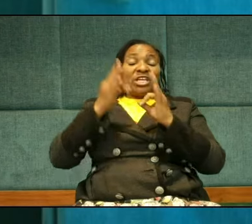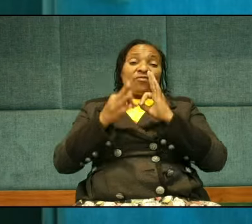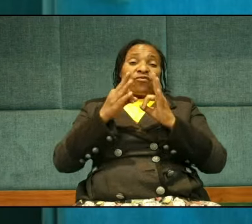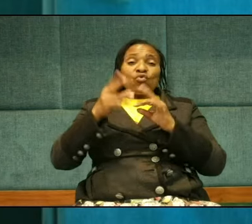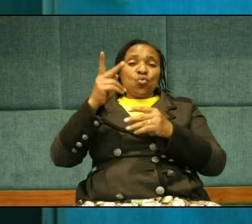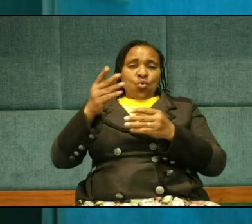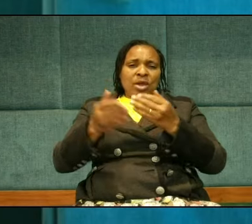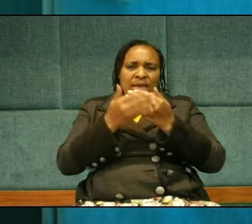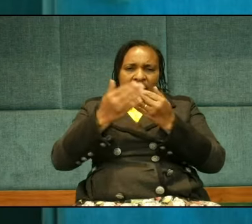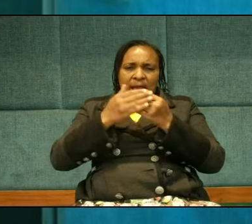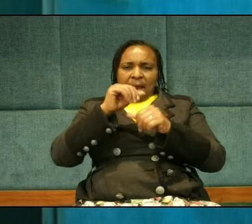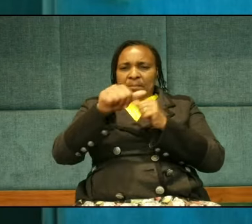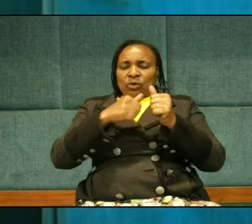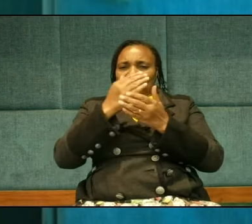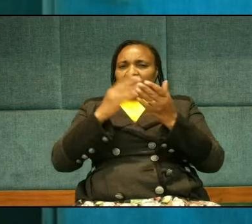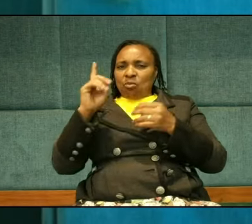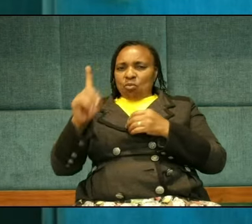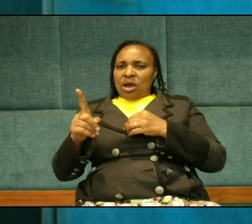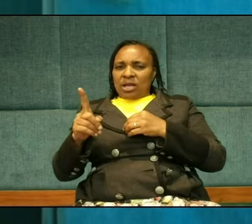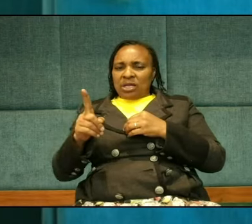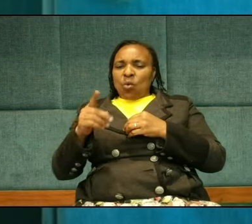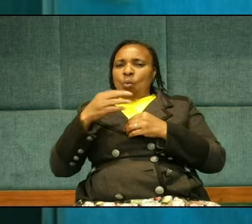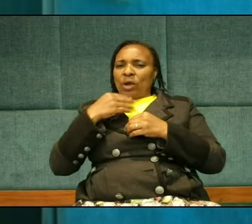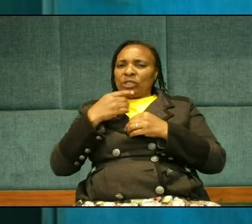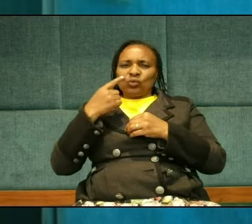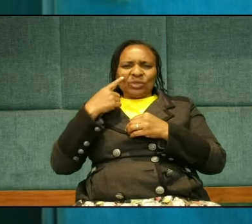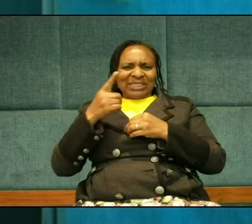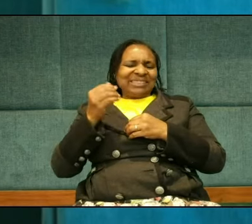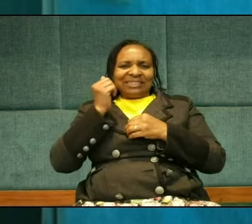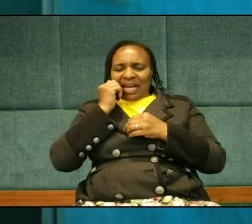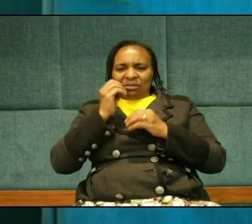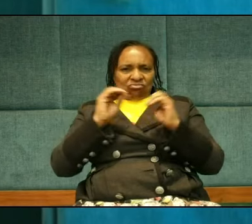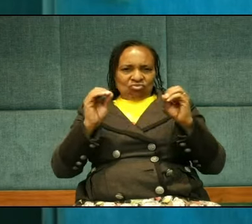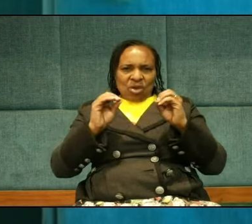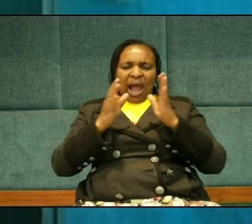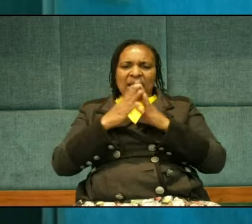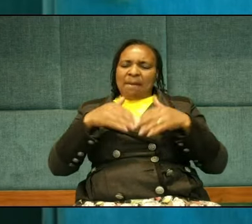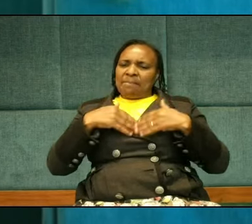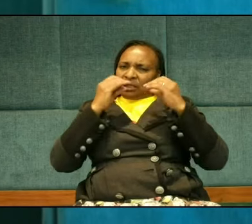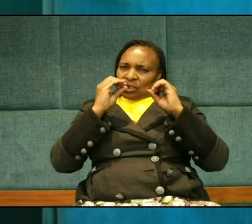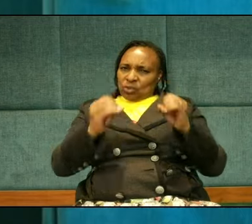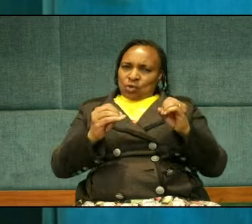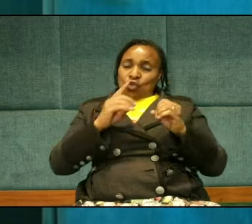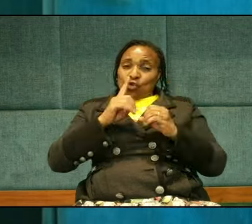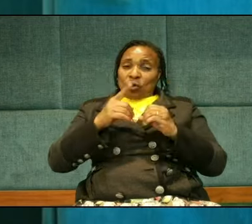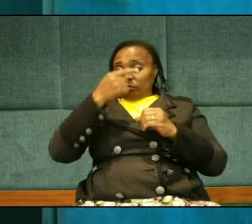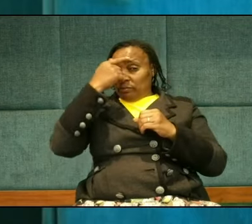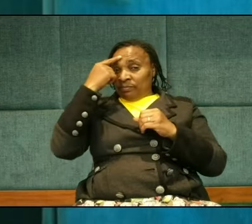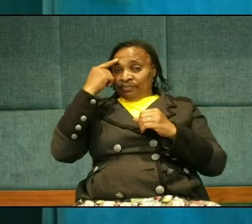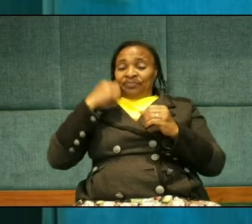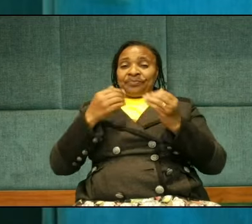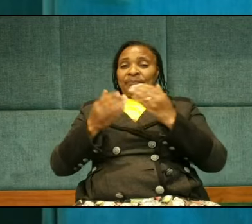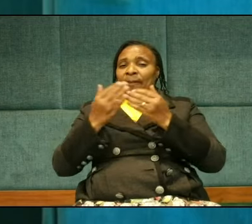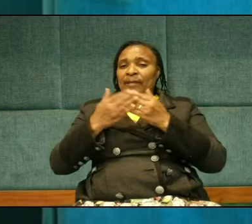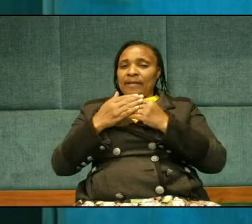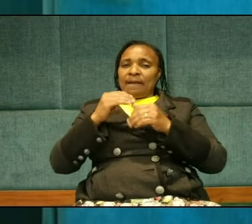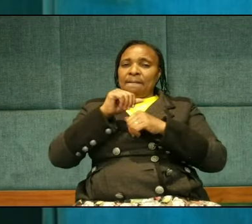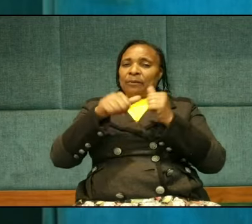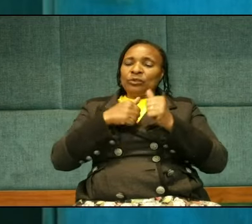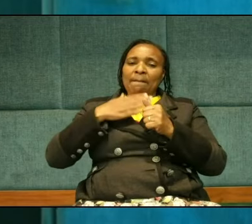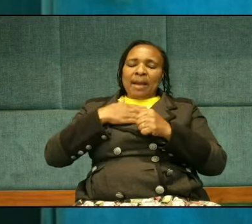if you care about someone, you don't want to see them sad and unhappy. So because I care about my